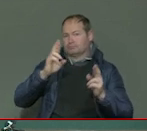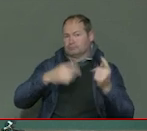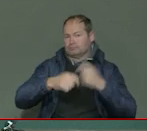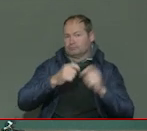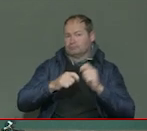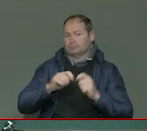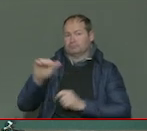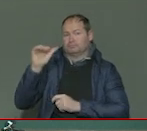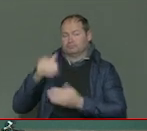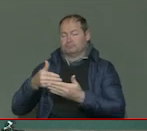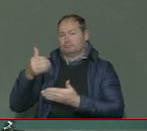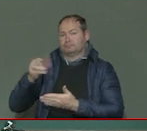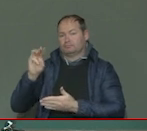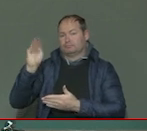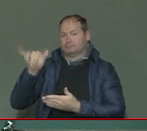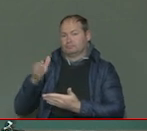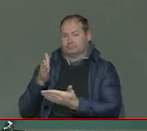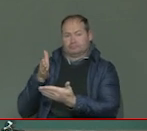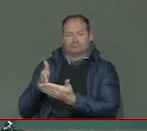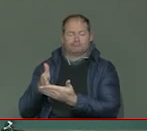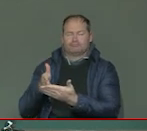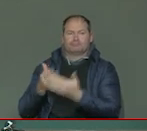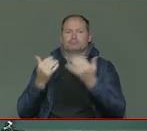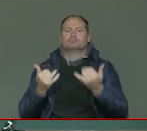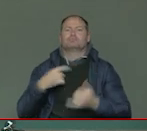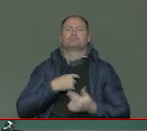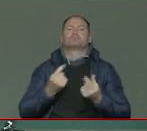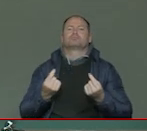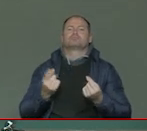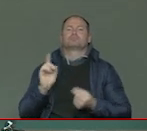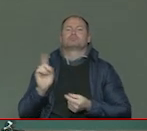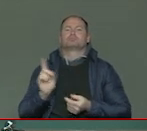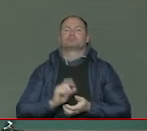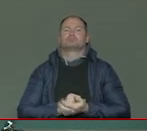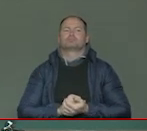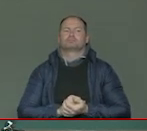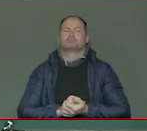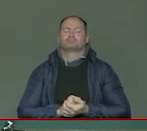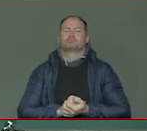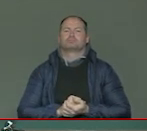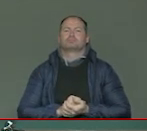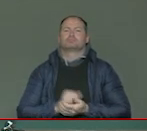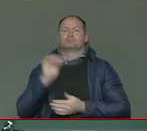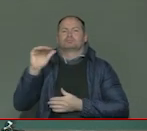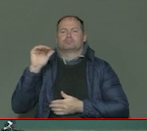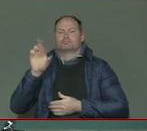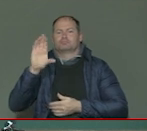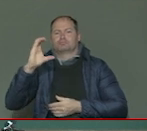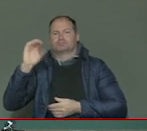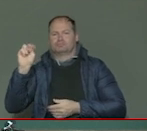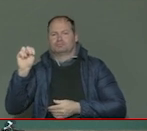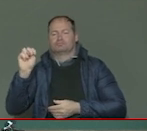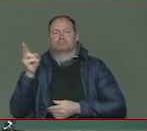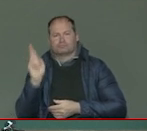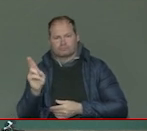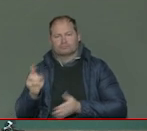bank statement of May. Let's say the transaction stopped there. What would we do? It would go to my bank recon again as an